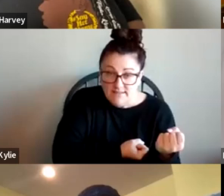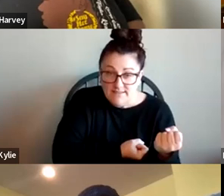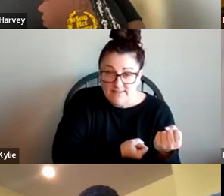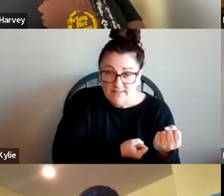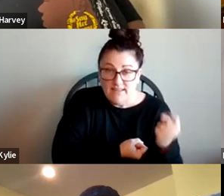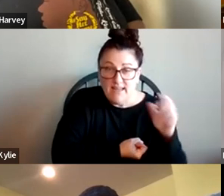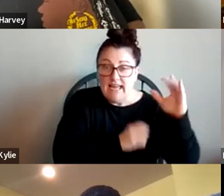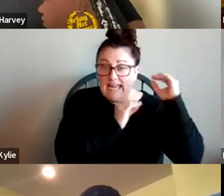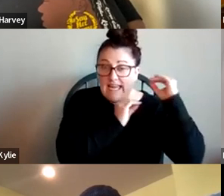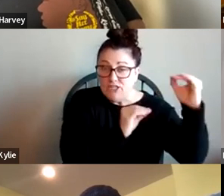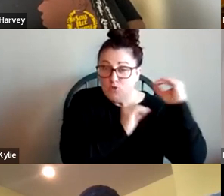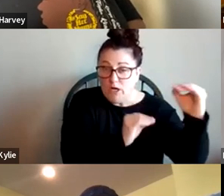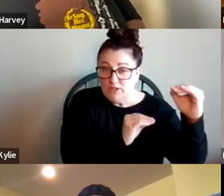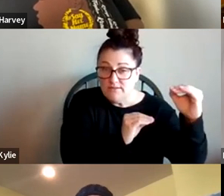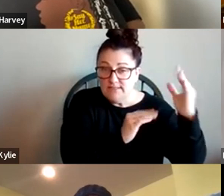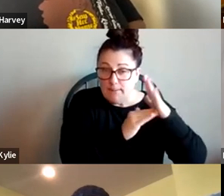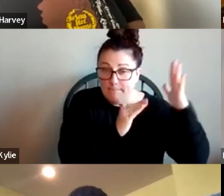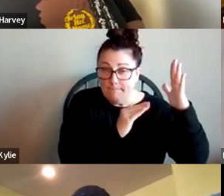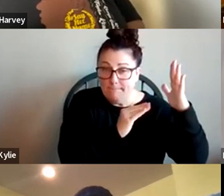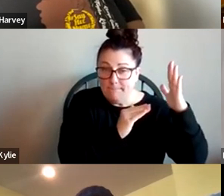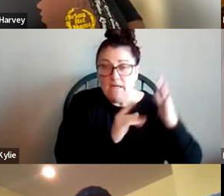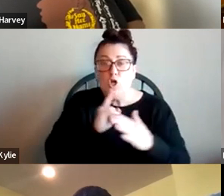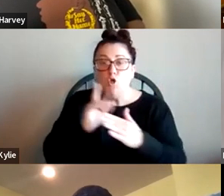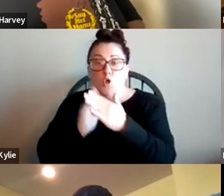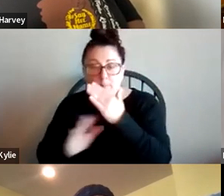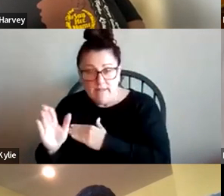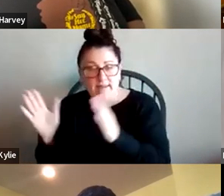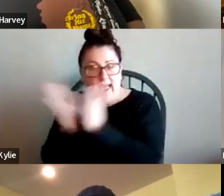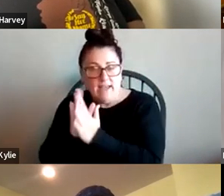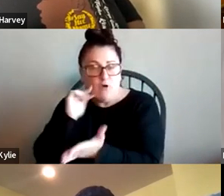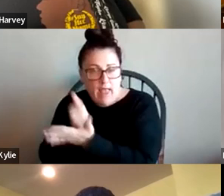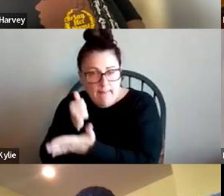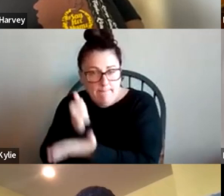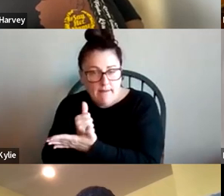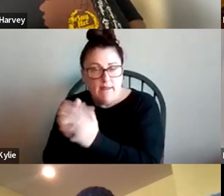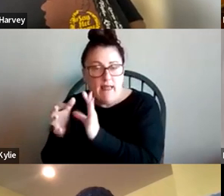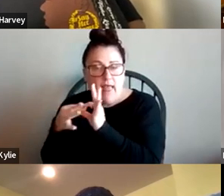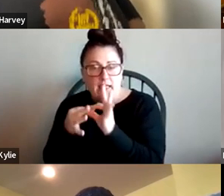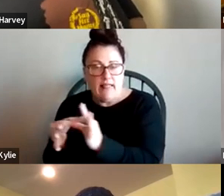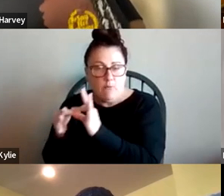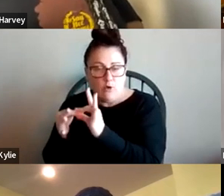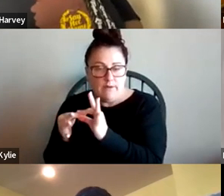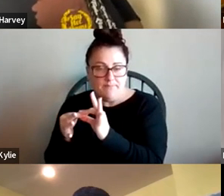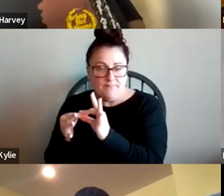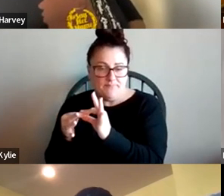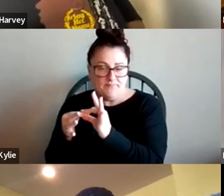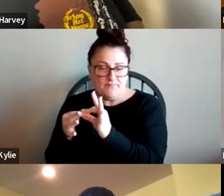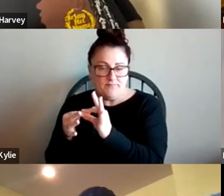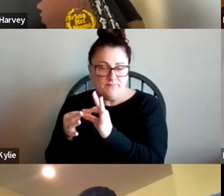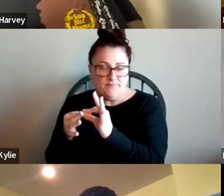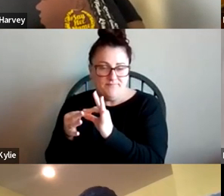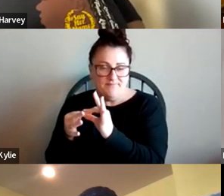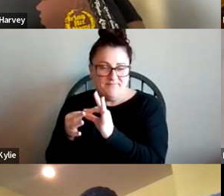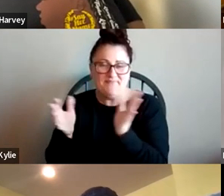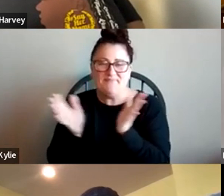to be instruction above all else, and humility to ask for help and collaborate. And